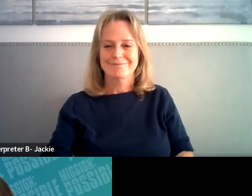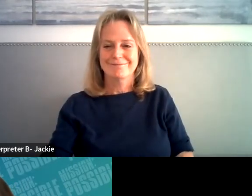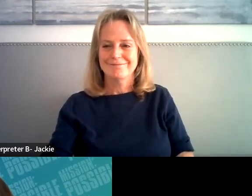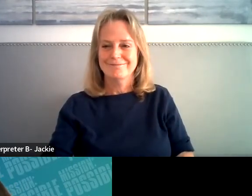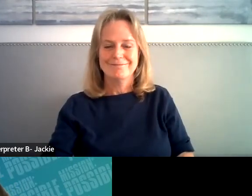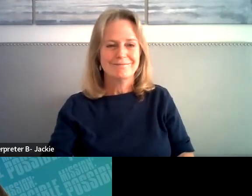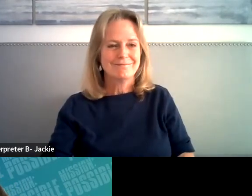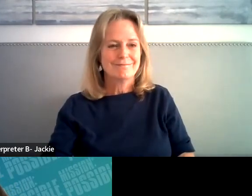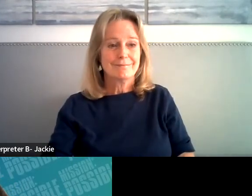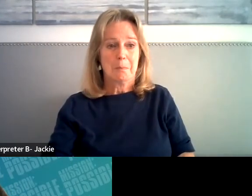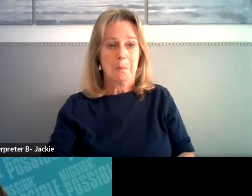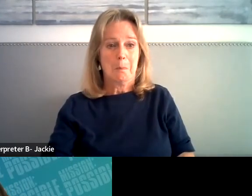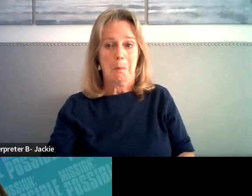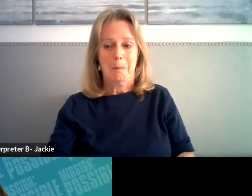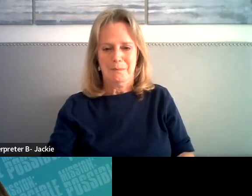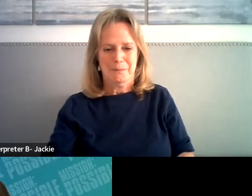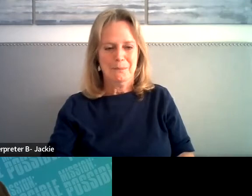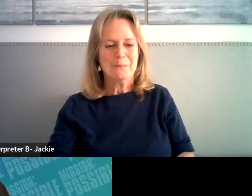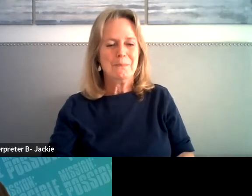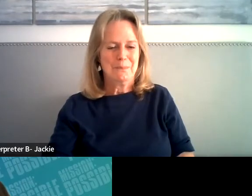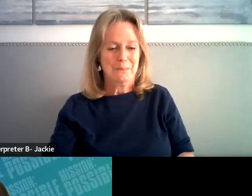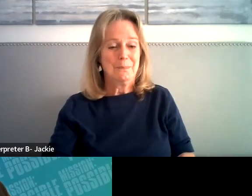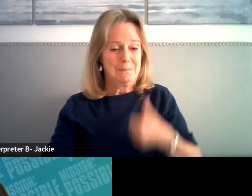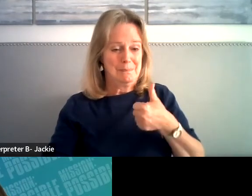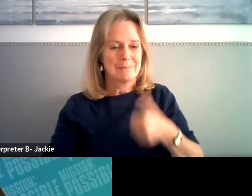Well, for sure, I hate roller coasters.